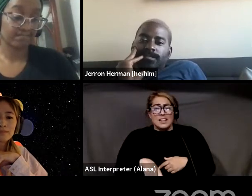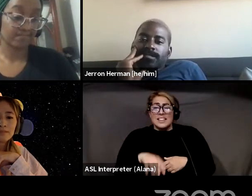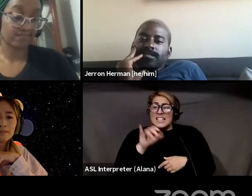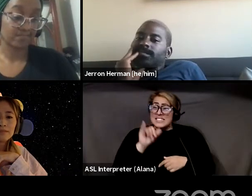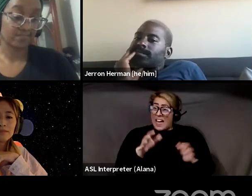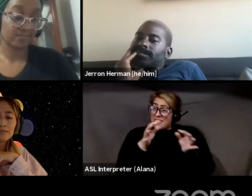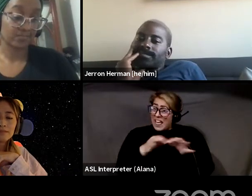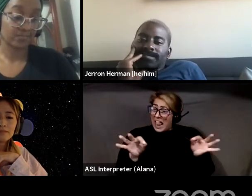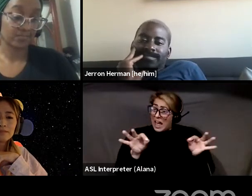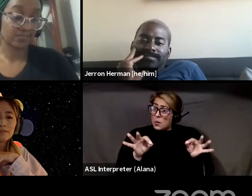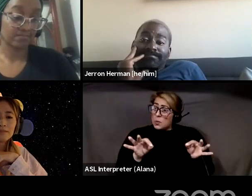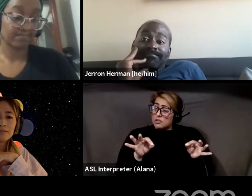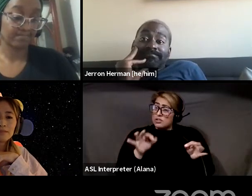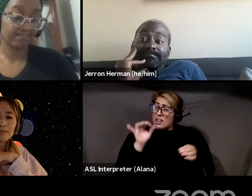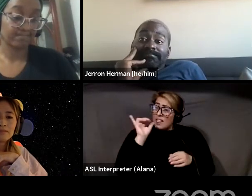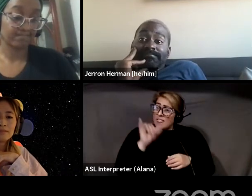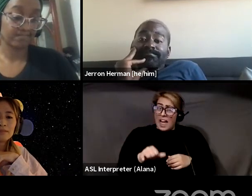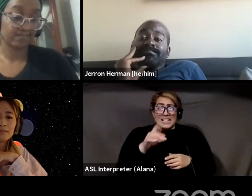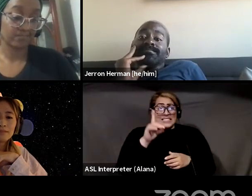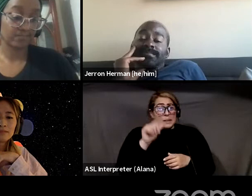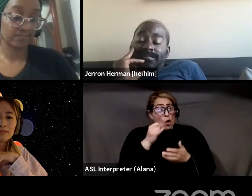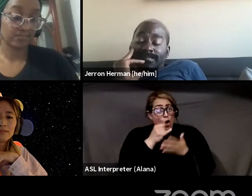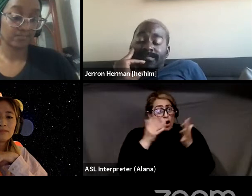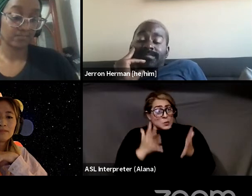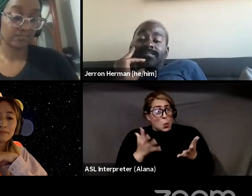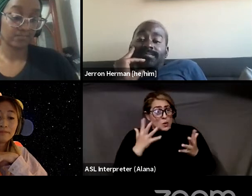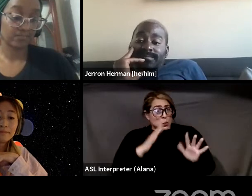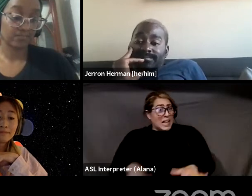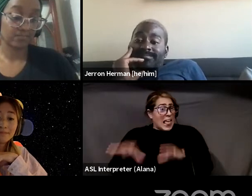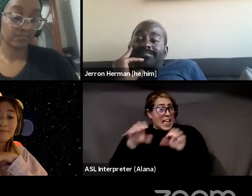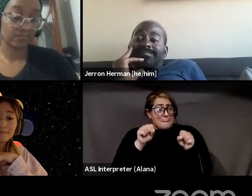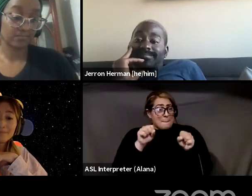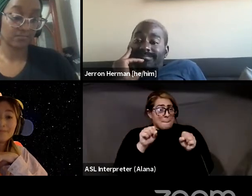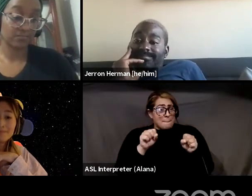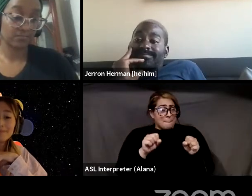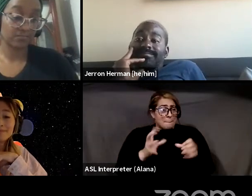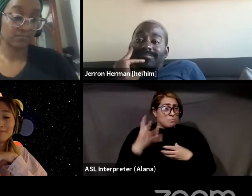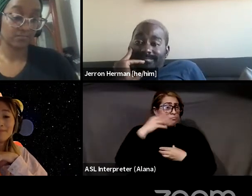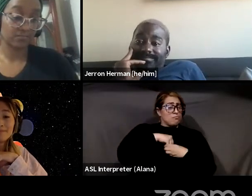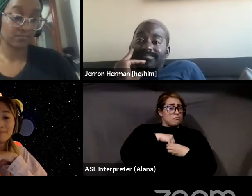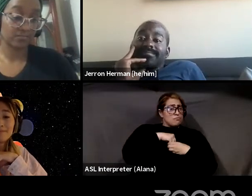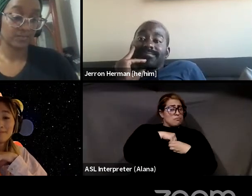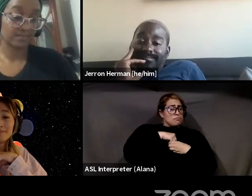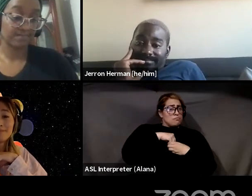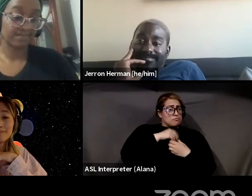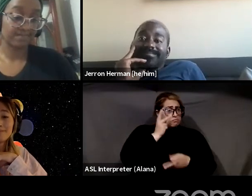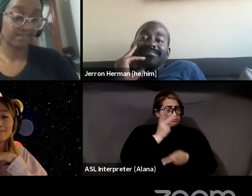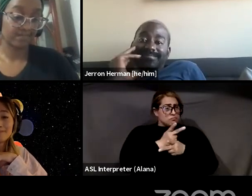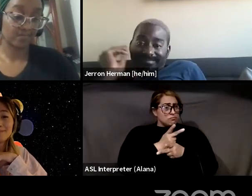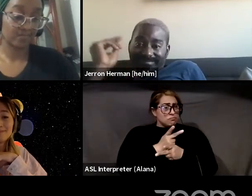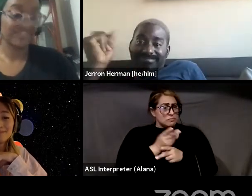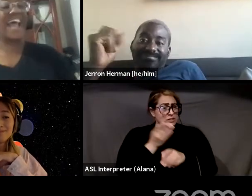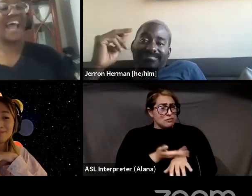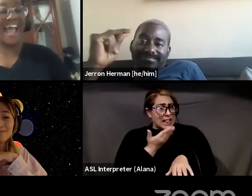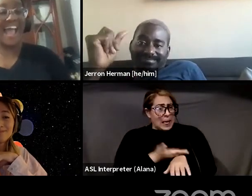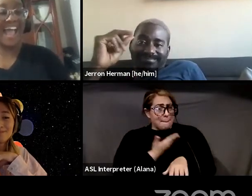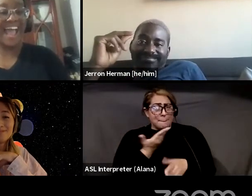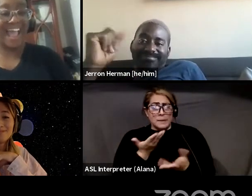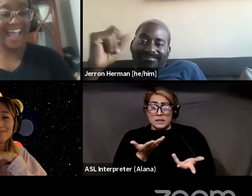wish to claim or perhaps reclaim? So, a little bit of a mic drop at the end